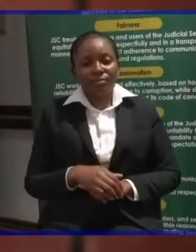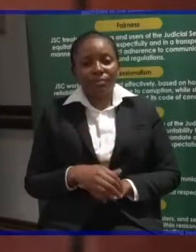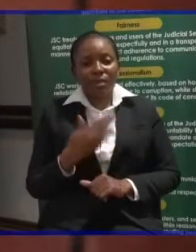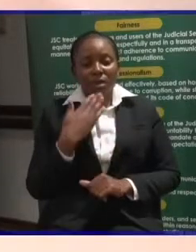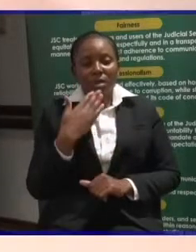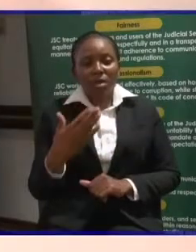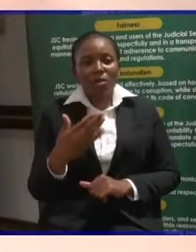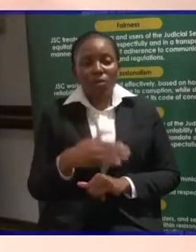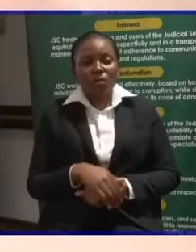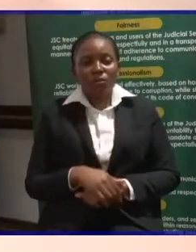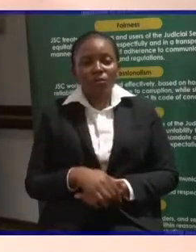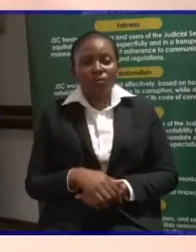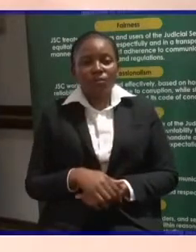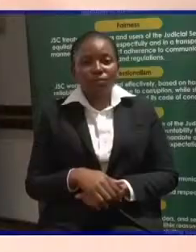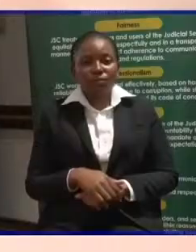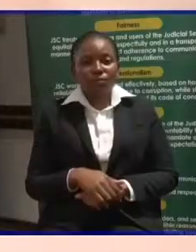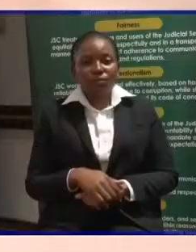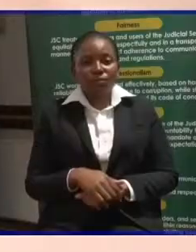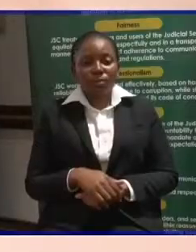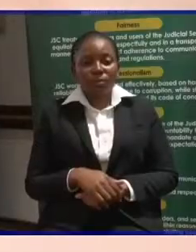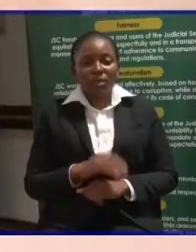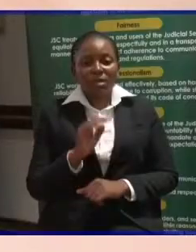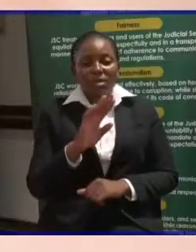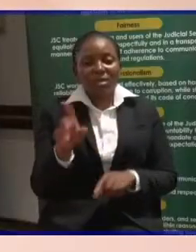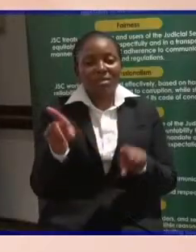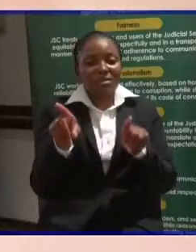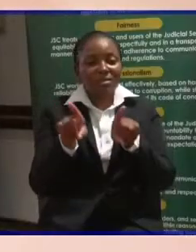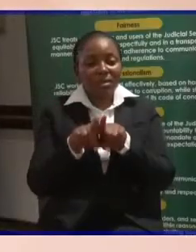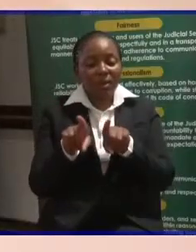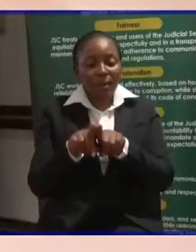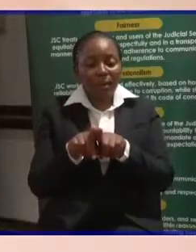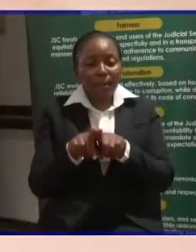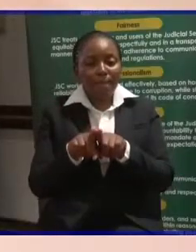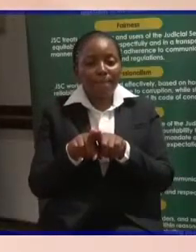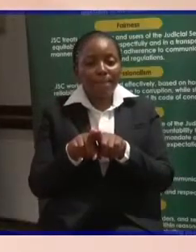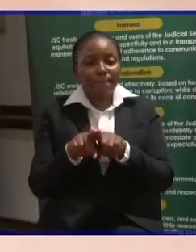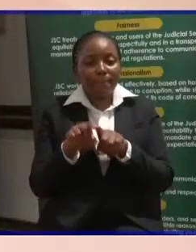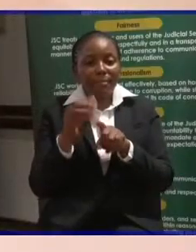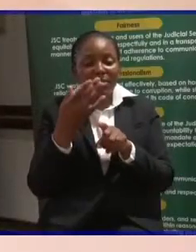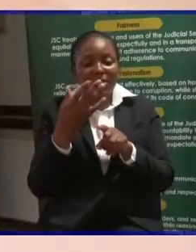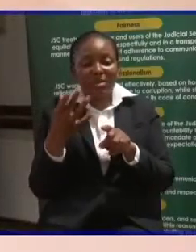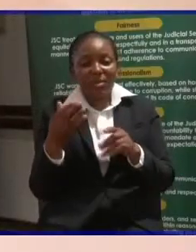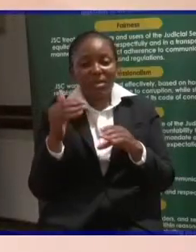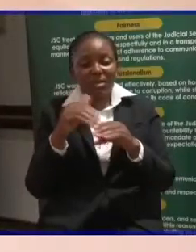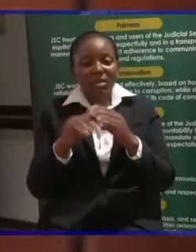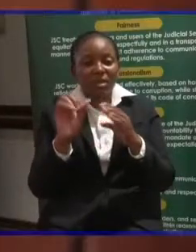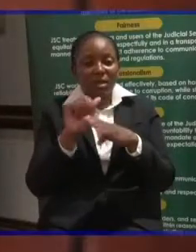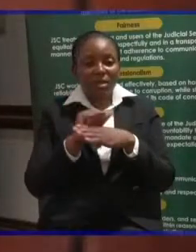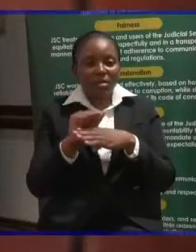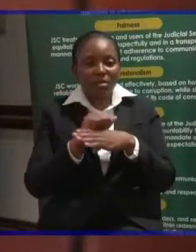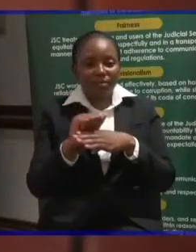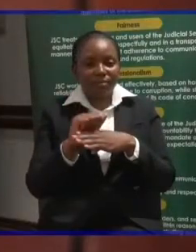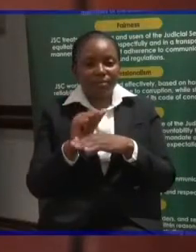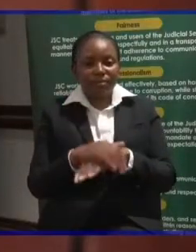Thank you. Is there a similar provision in the Act?